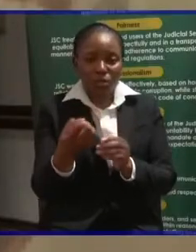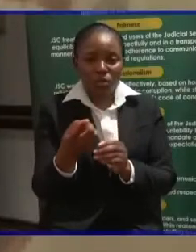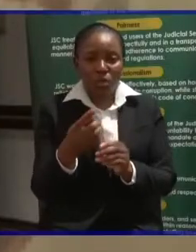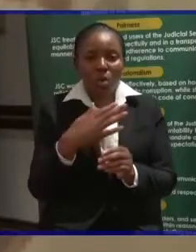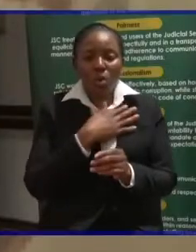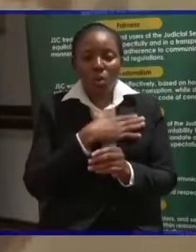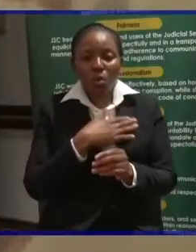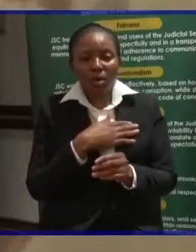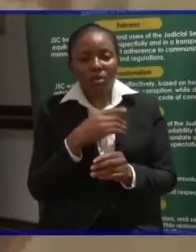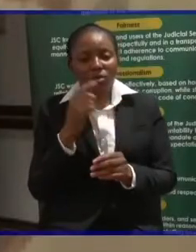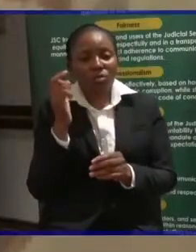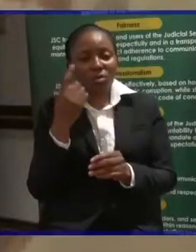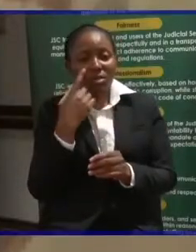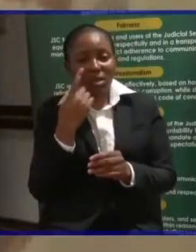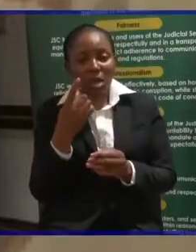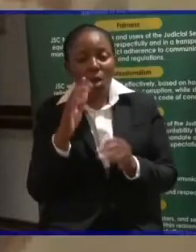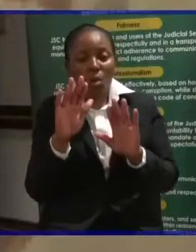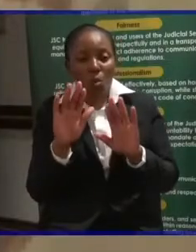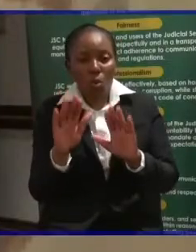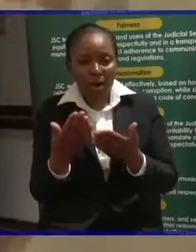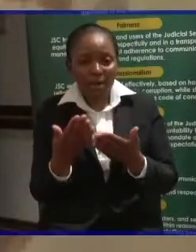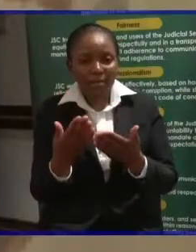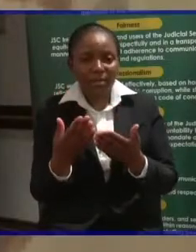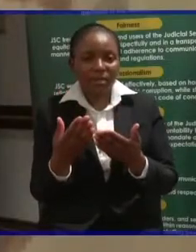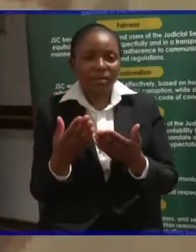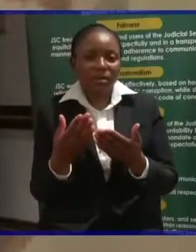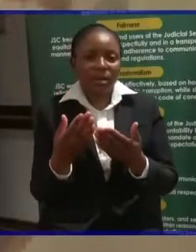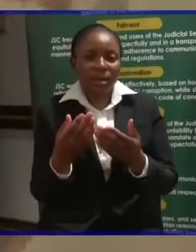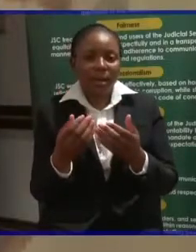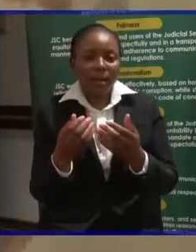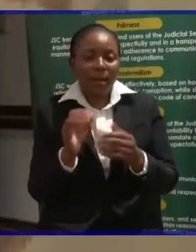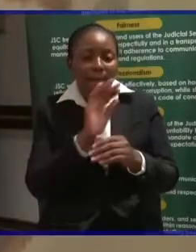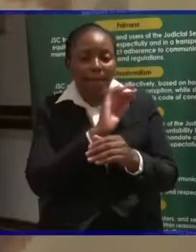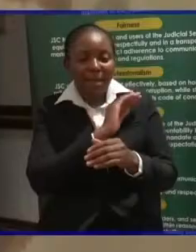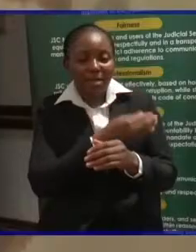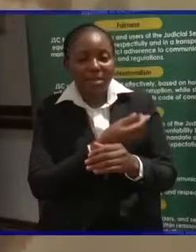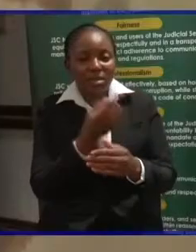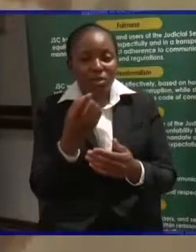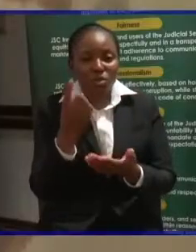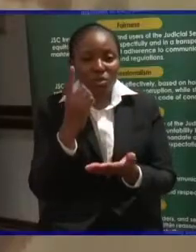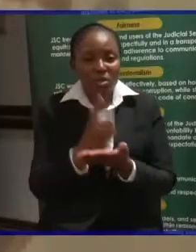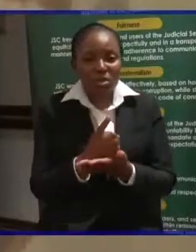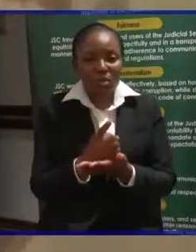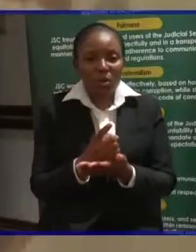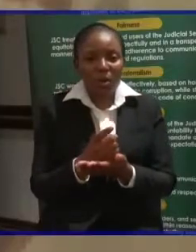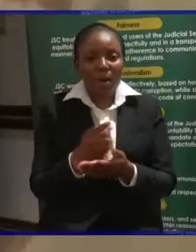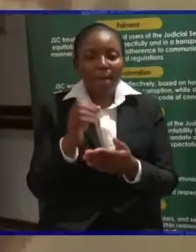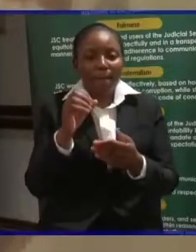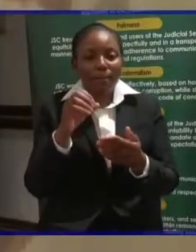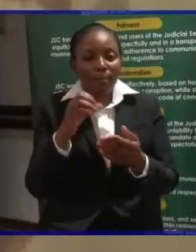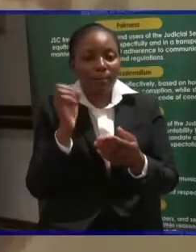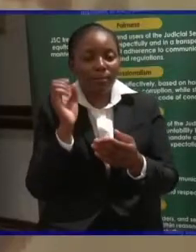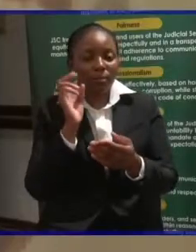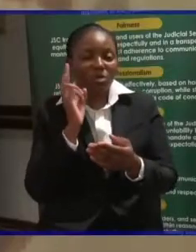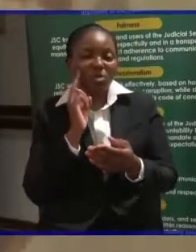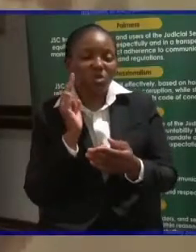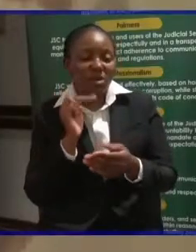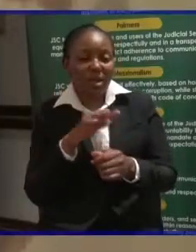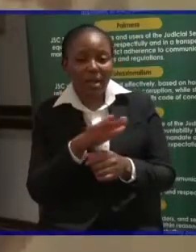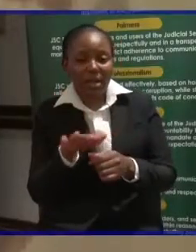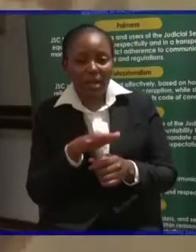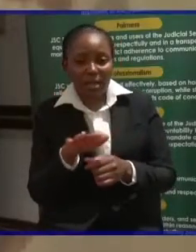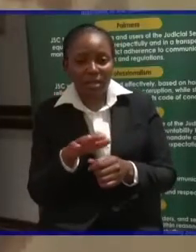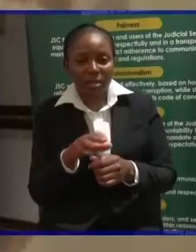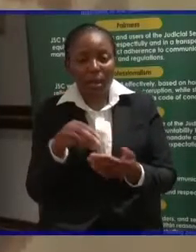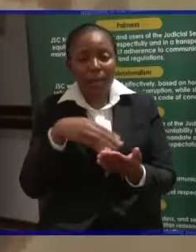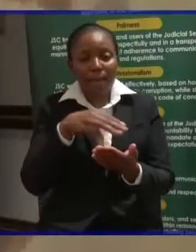out simply that on what basis did you deal with a matter from Mashonaland Central Province when you